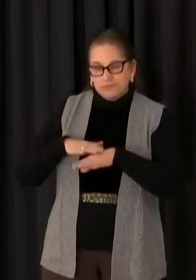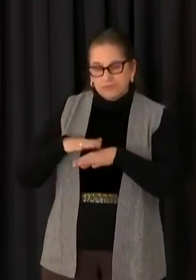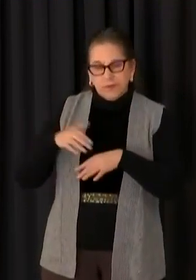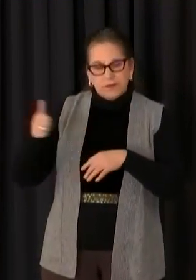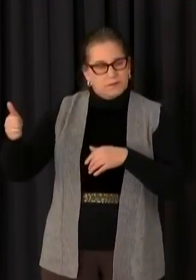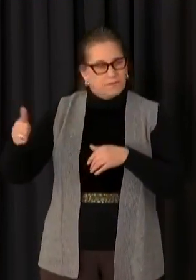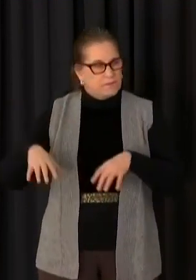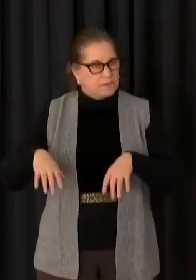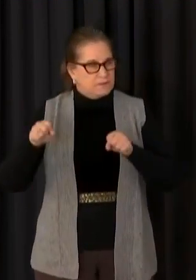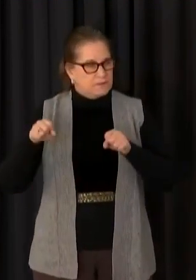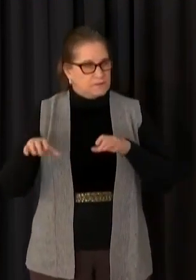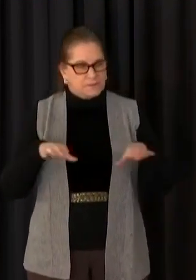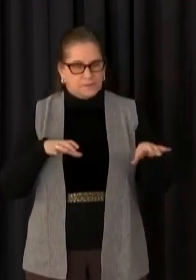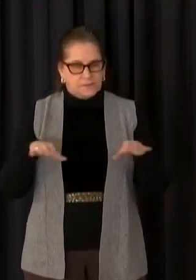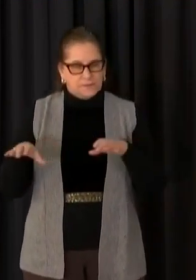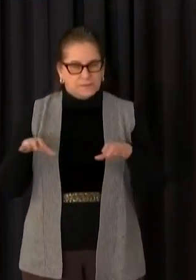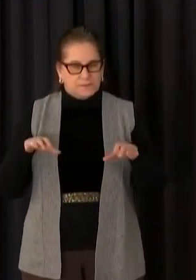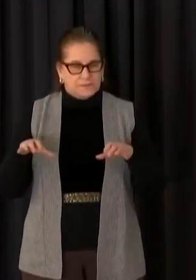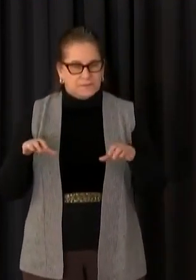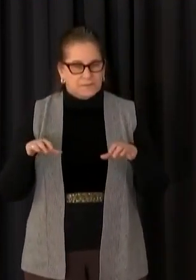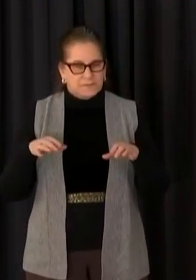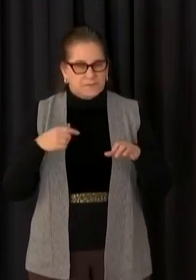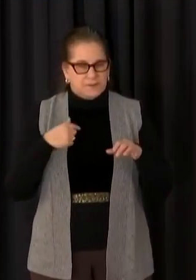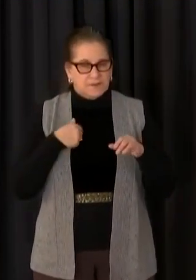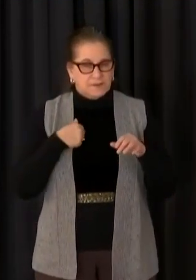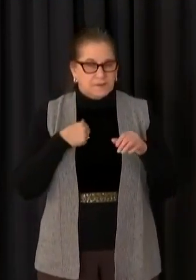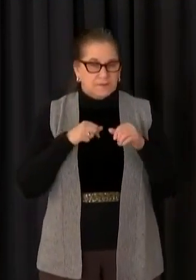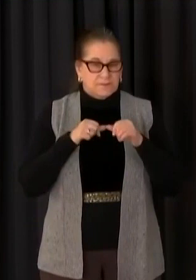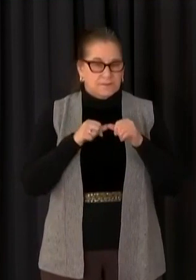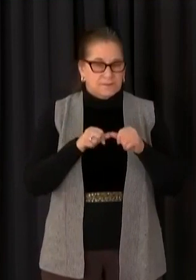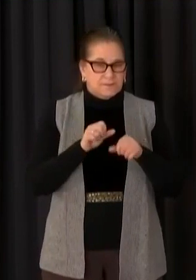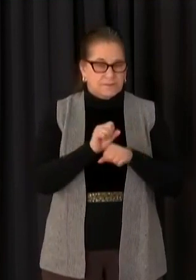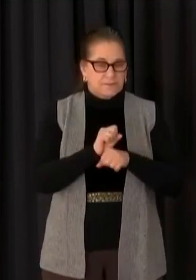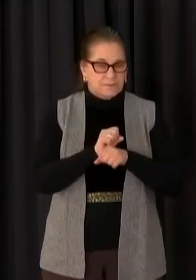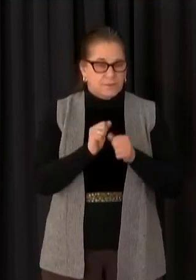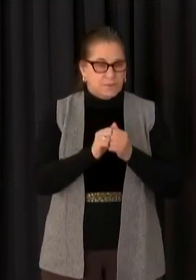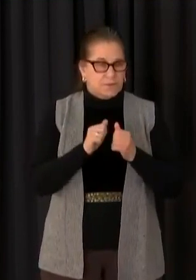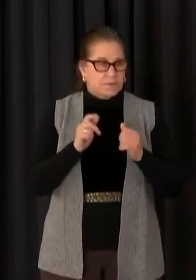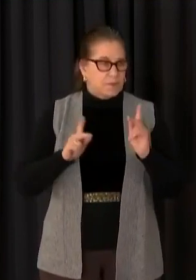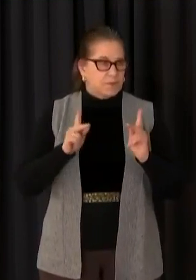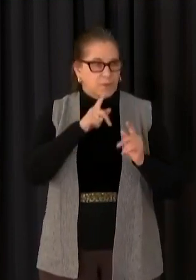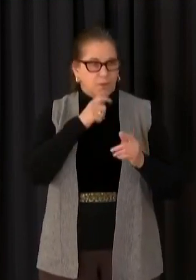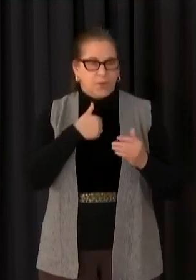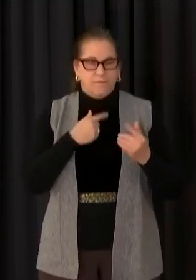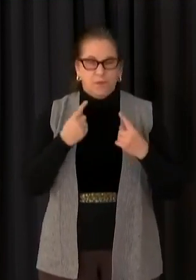can understand it, and we will continue to work with our residents who have questions.